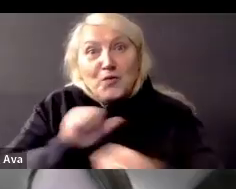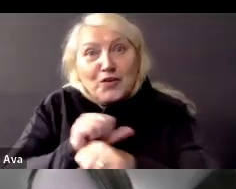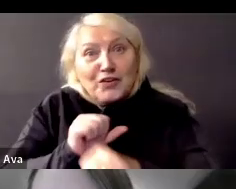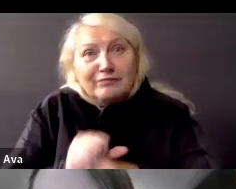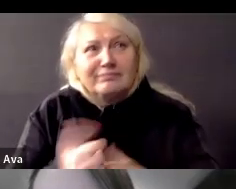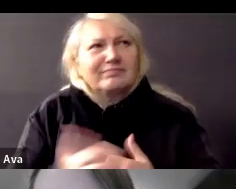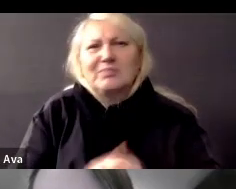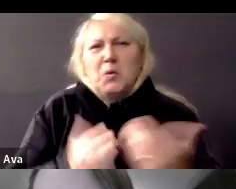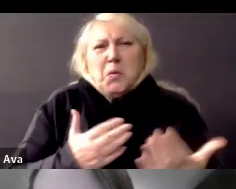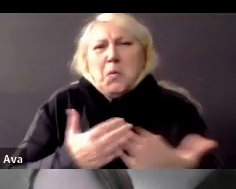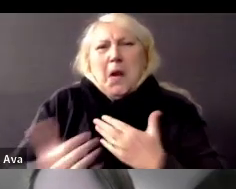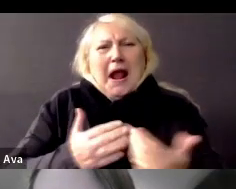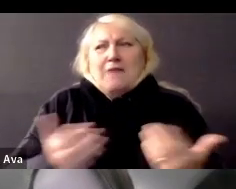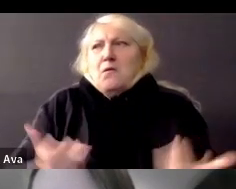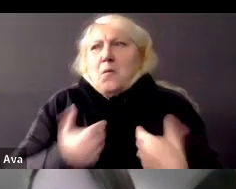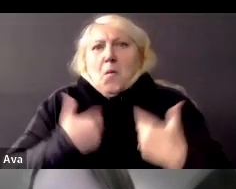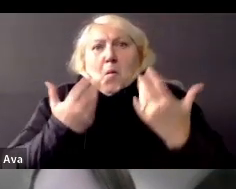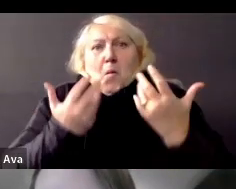whatever we want to do.